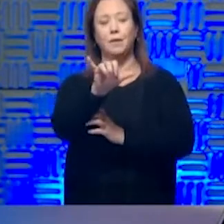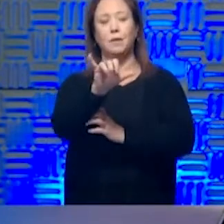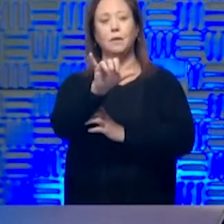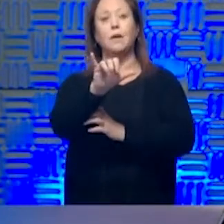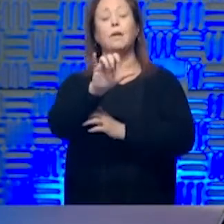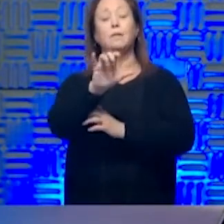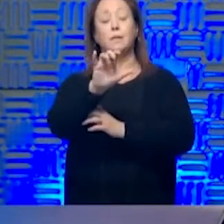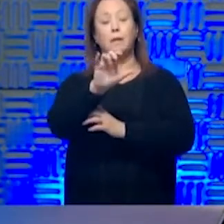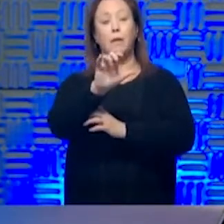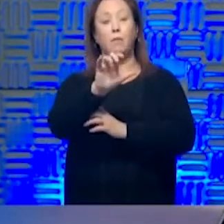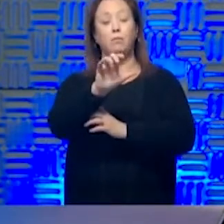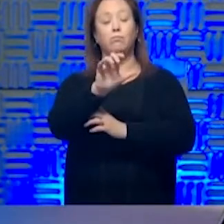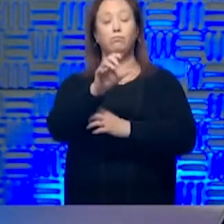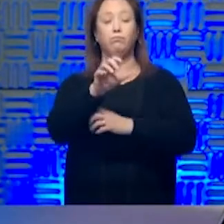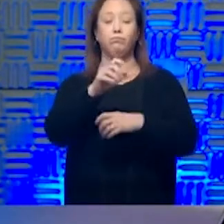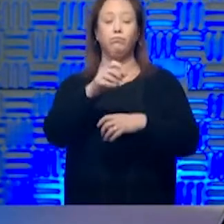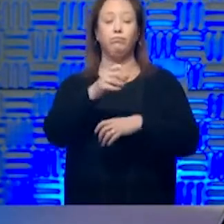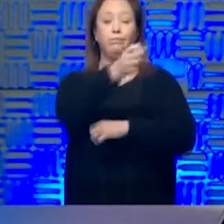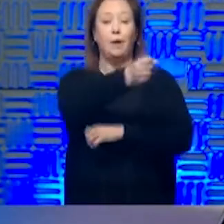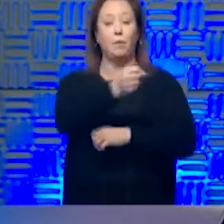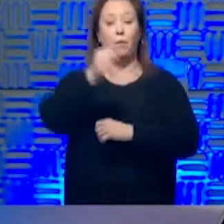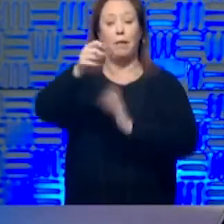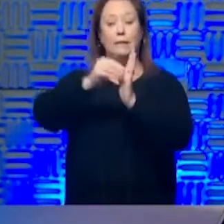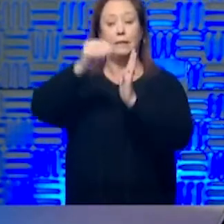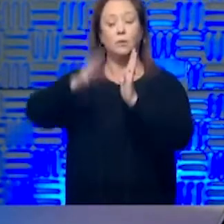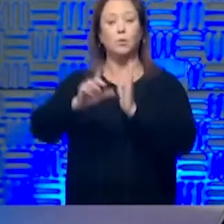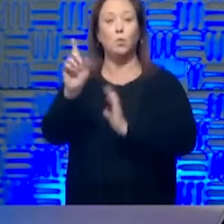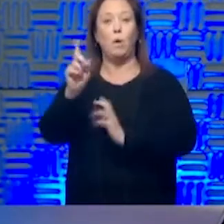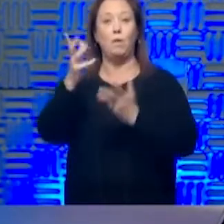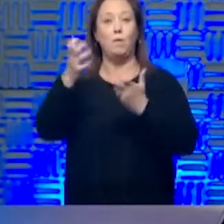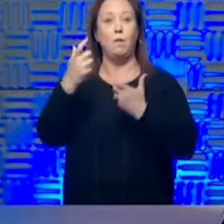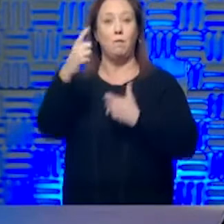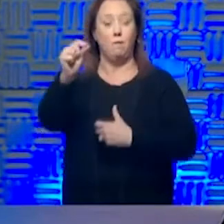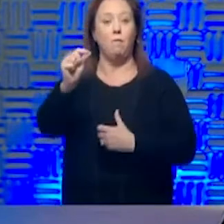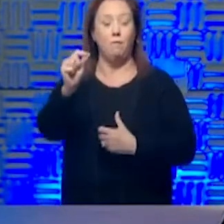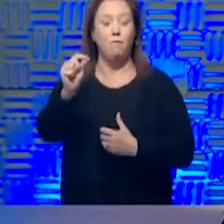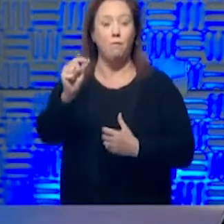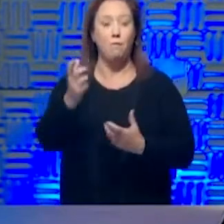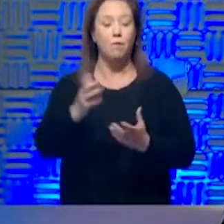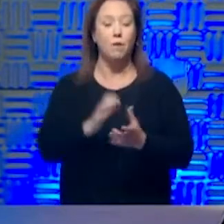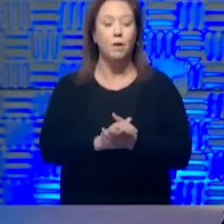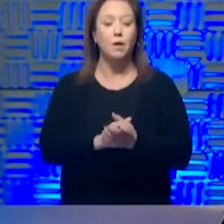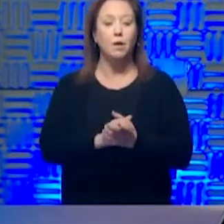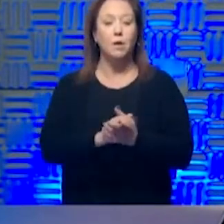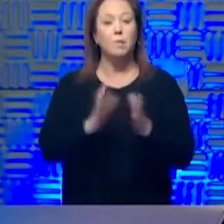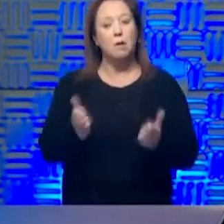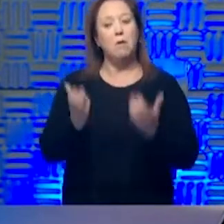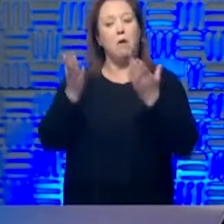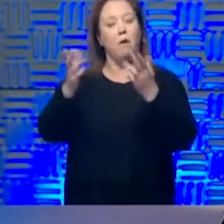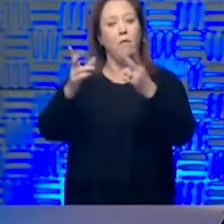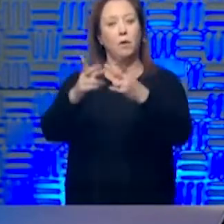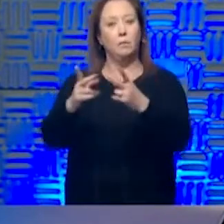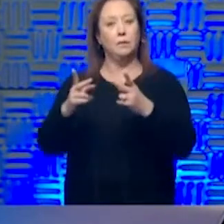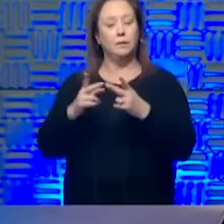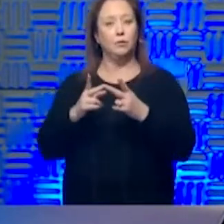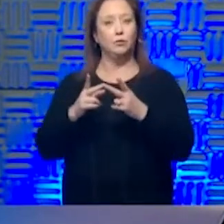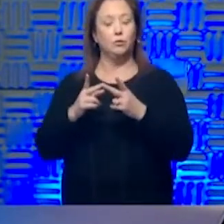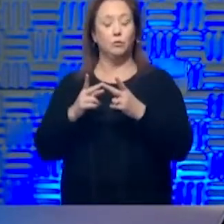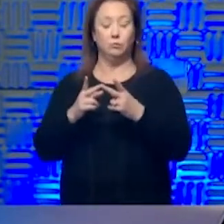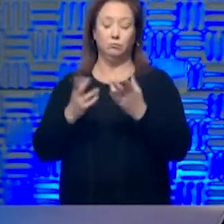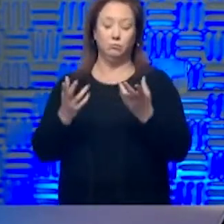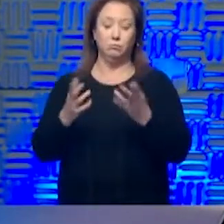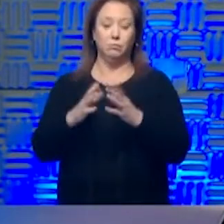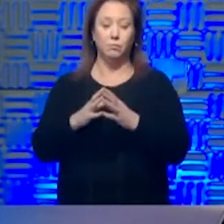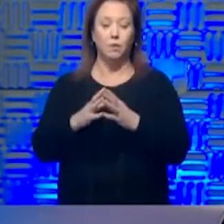the students together in terms of where they'd like to go, but offer them a position.